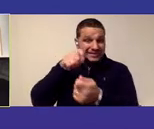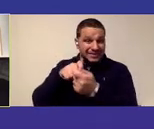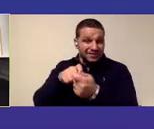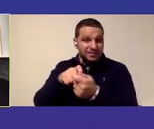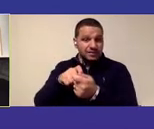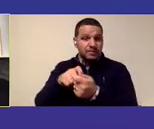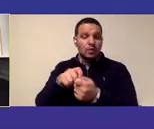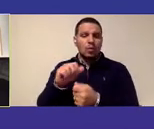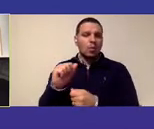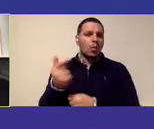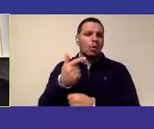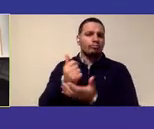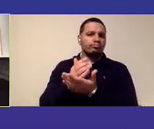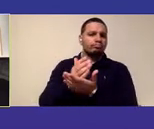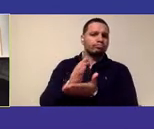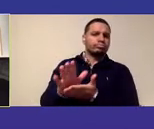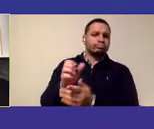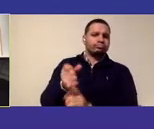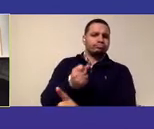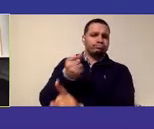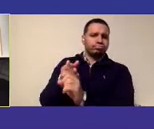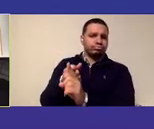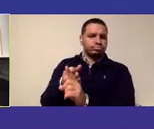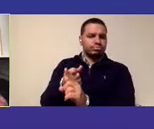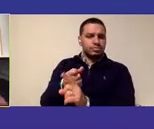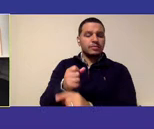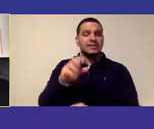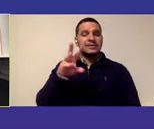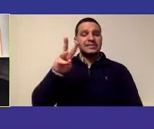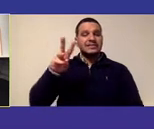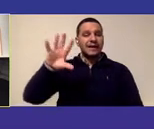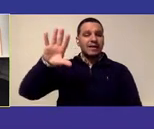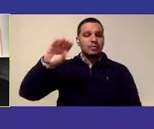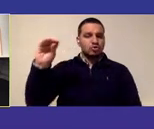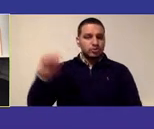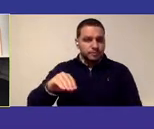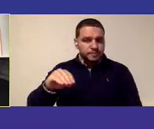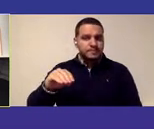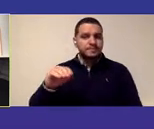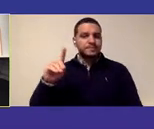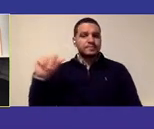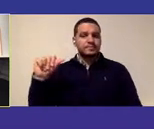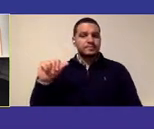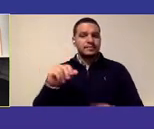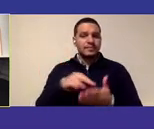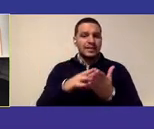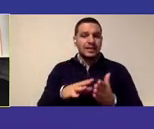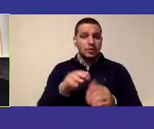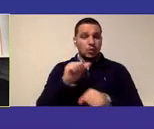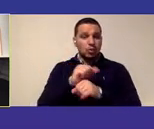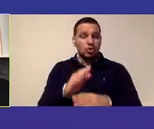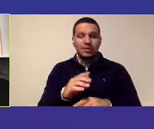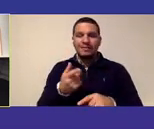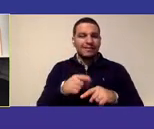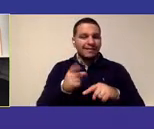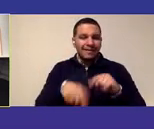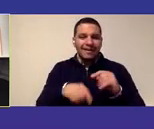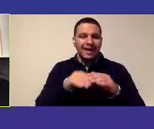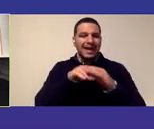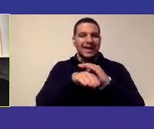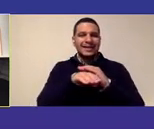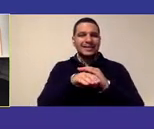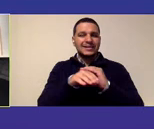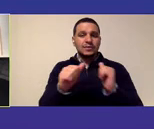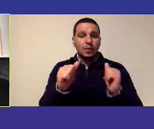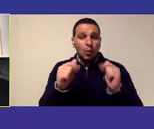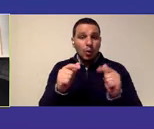been disproportionately impacted. 65% of disabled dance workers have not been able to access all